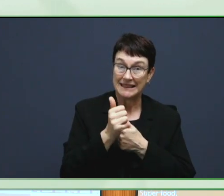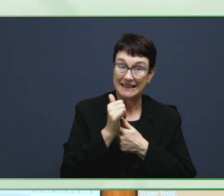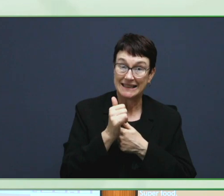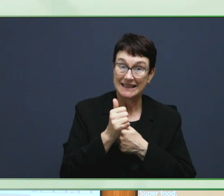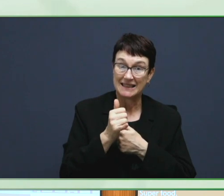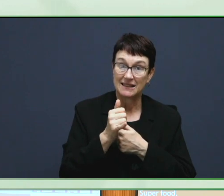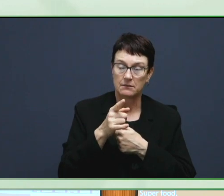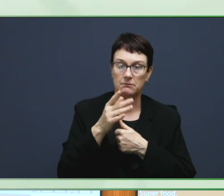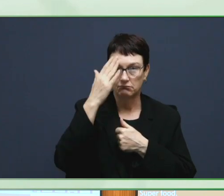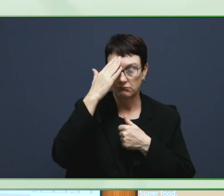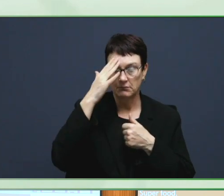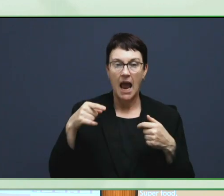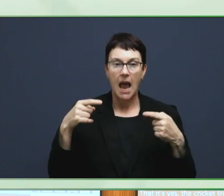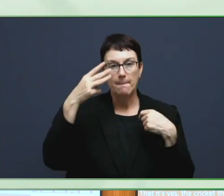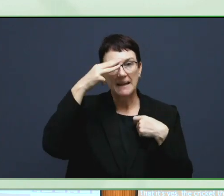cricket, superfood,